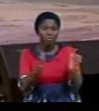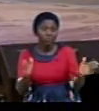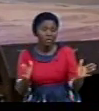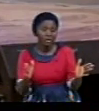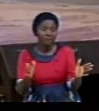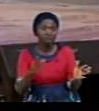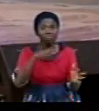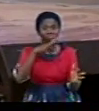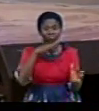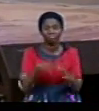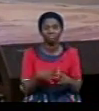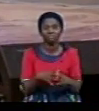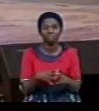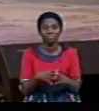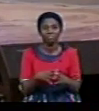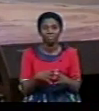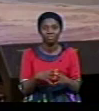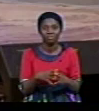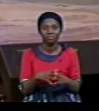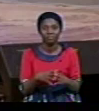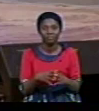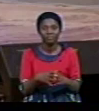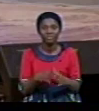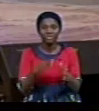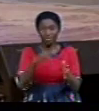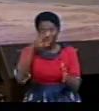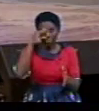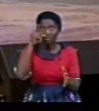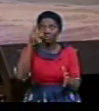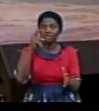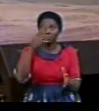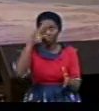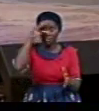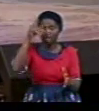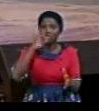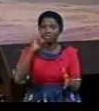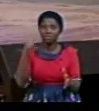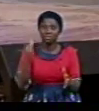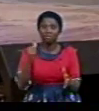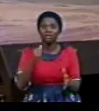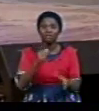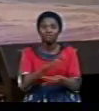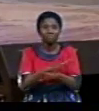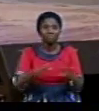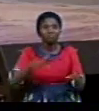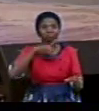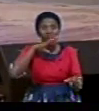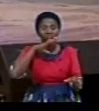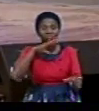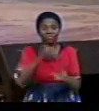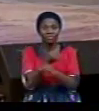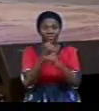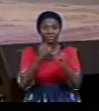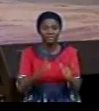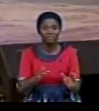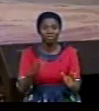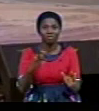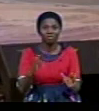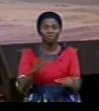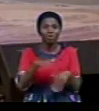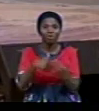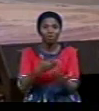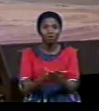is the Spotless video of all Sinners there are three things in number one the